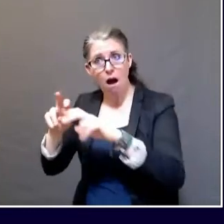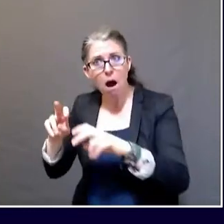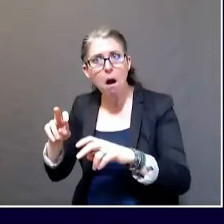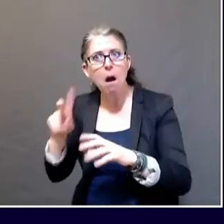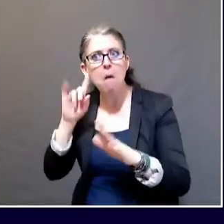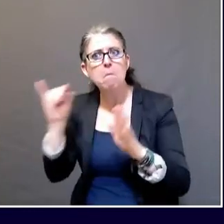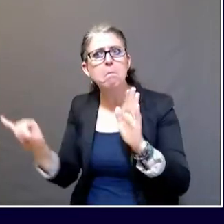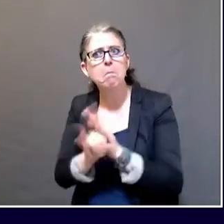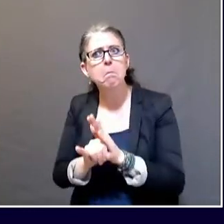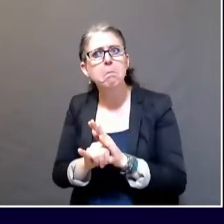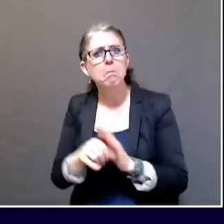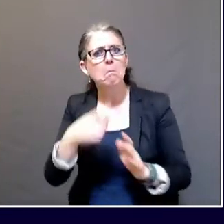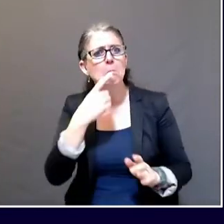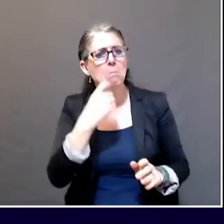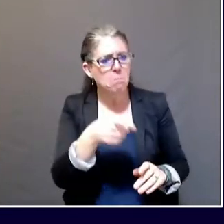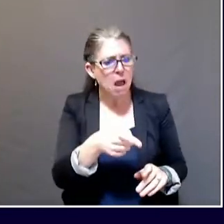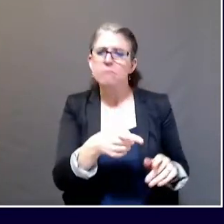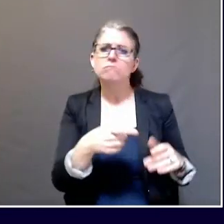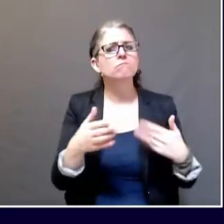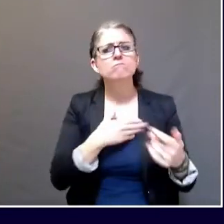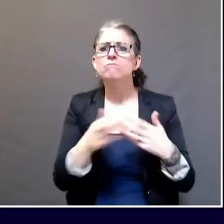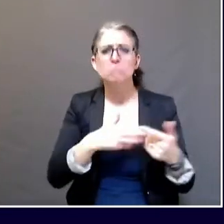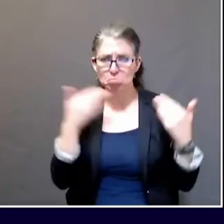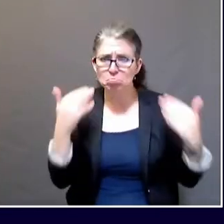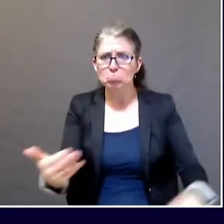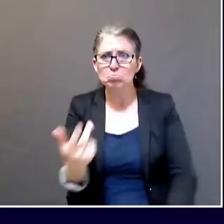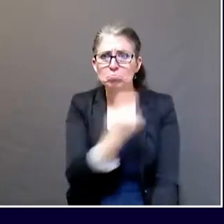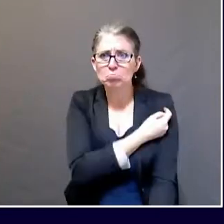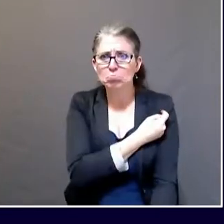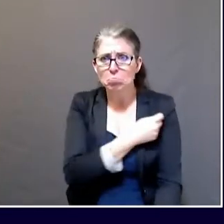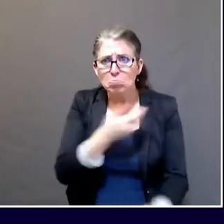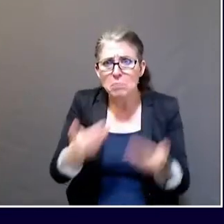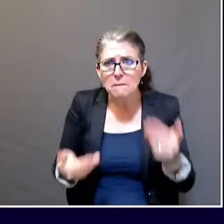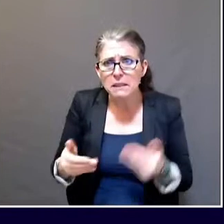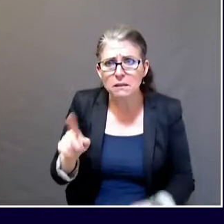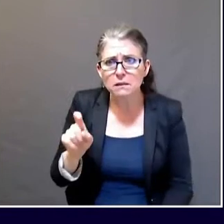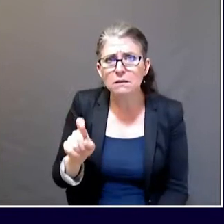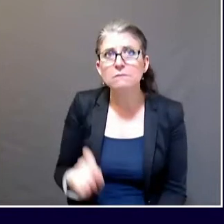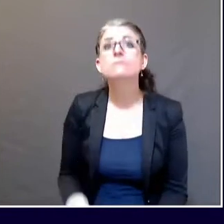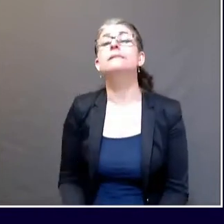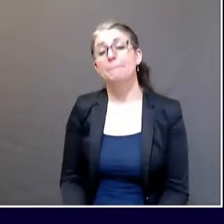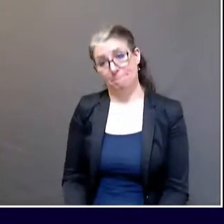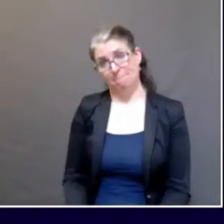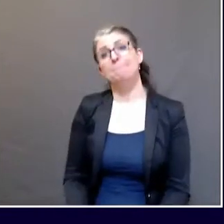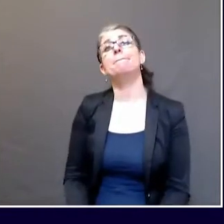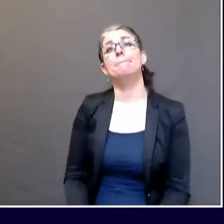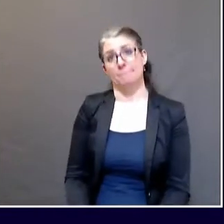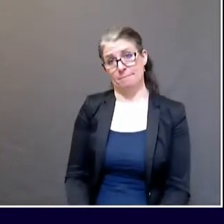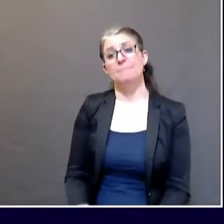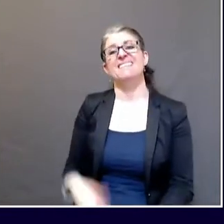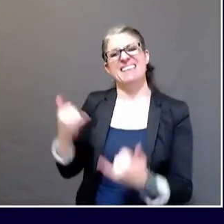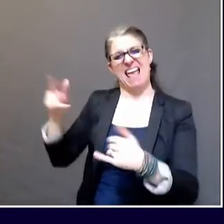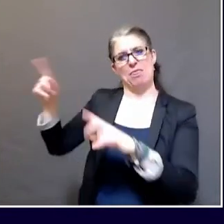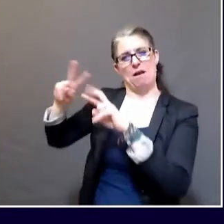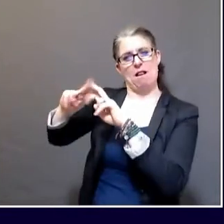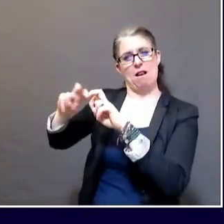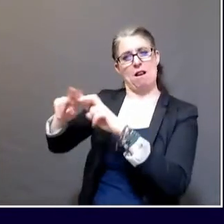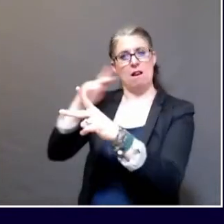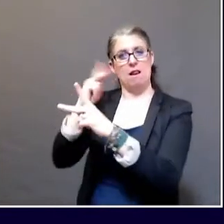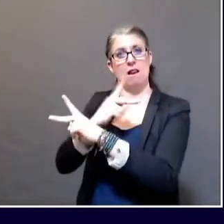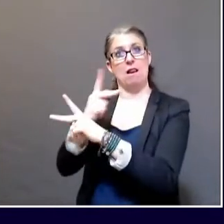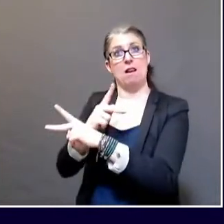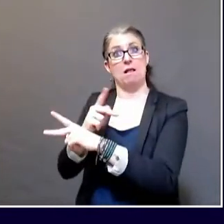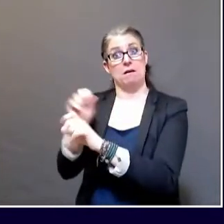investigation. Again, Warp Speed, CDC, the manufacturer, are looking at the scientific data on what is called the stability